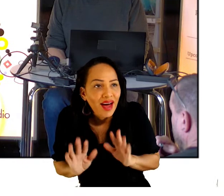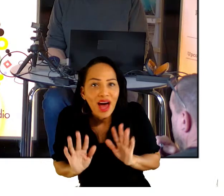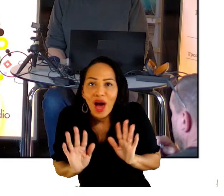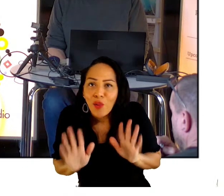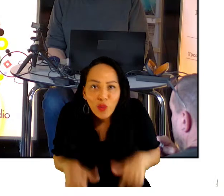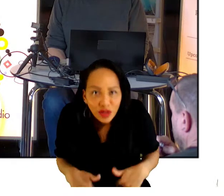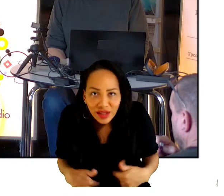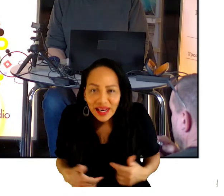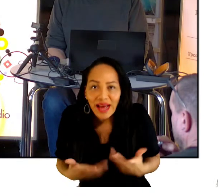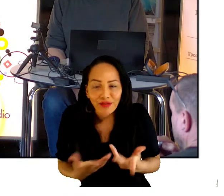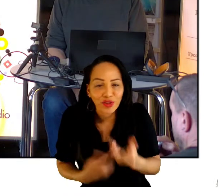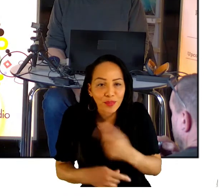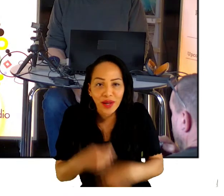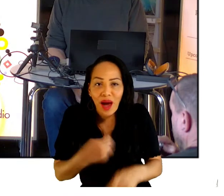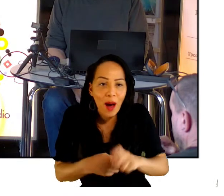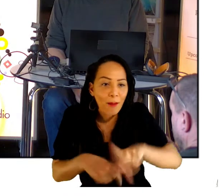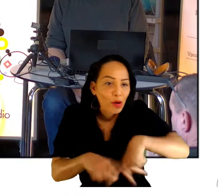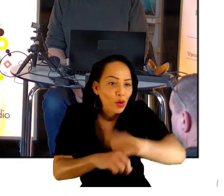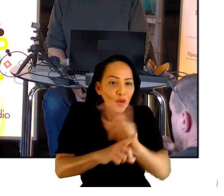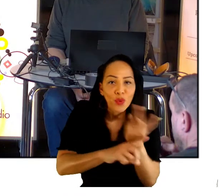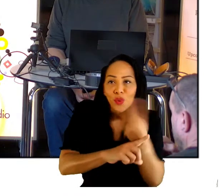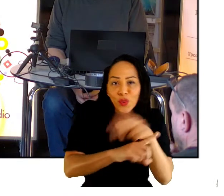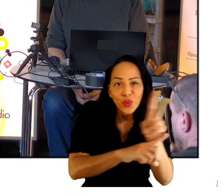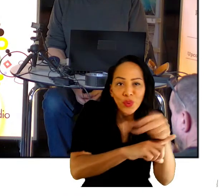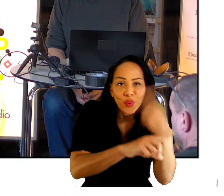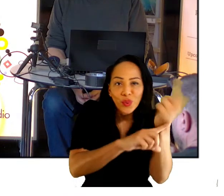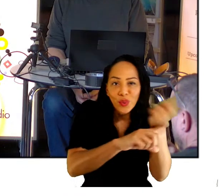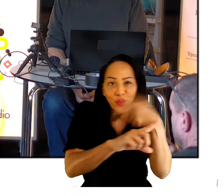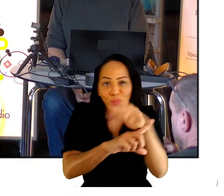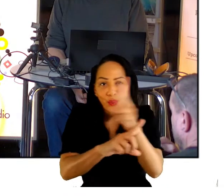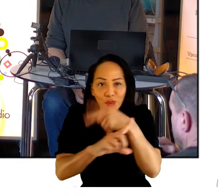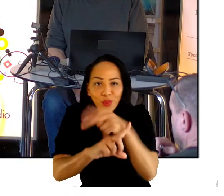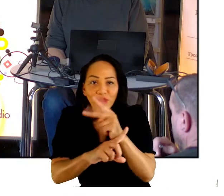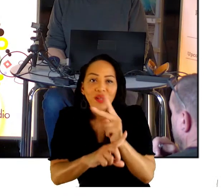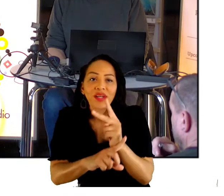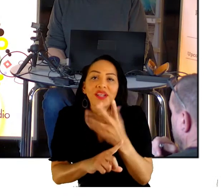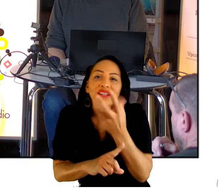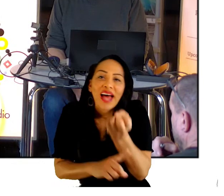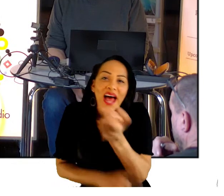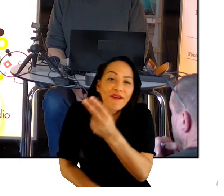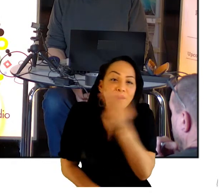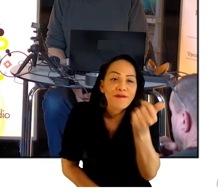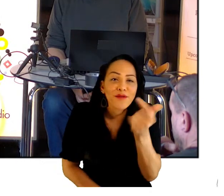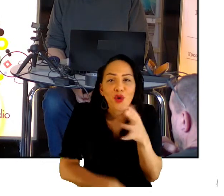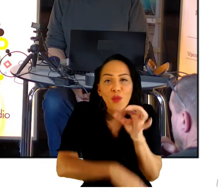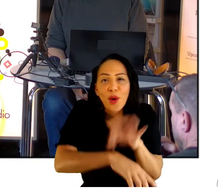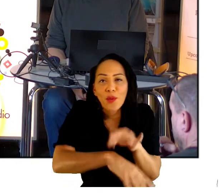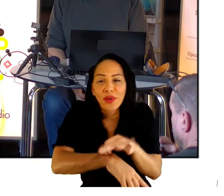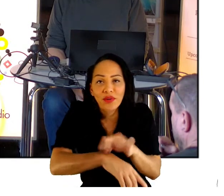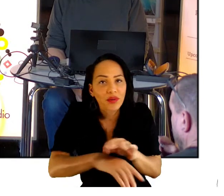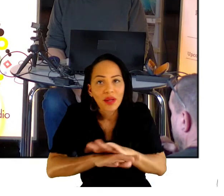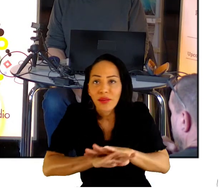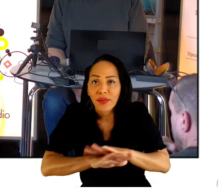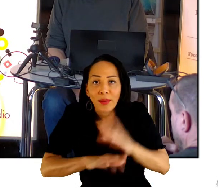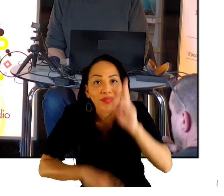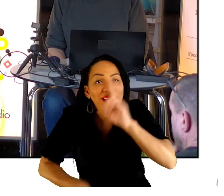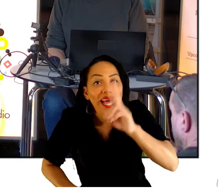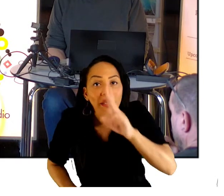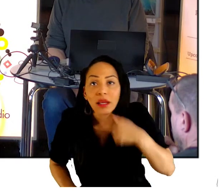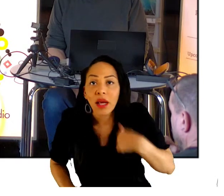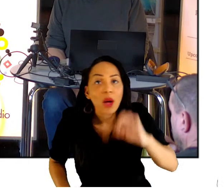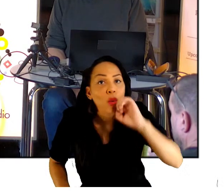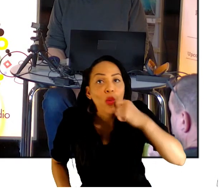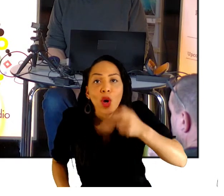become a highly skilled hand balancer in order to have a few moments to pretend that I'm not going to die. So often the